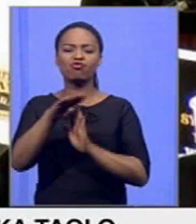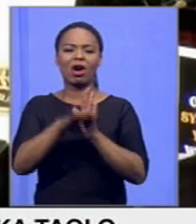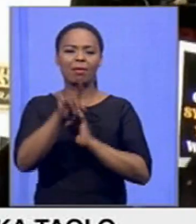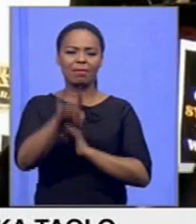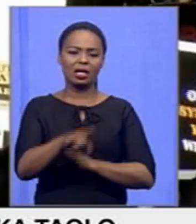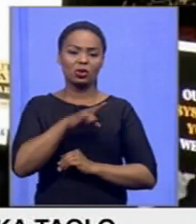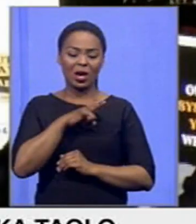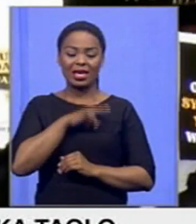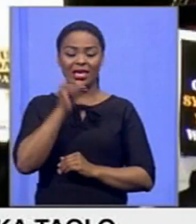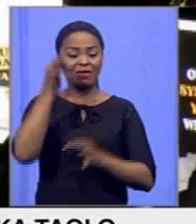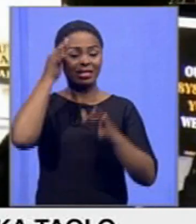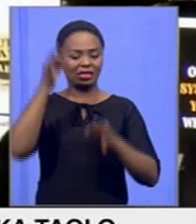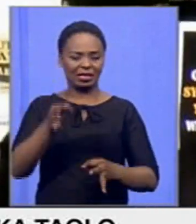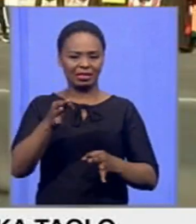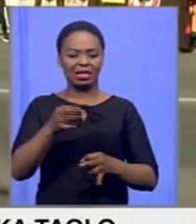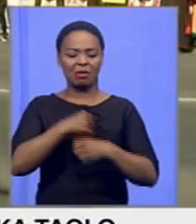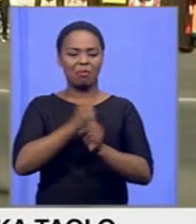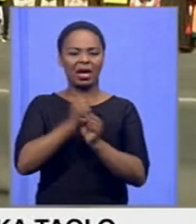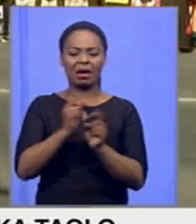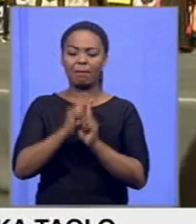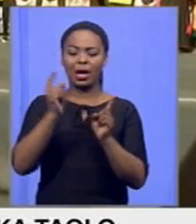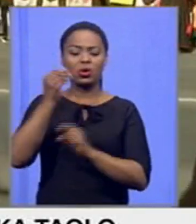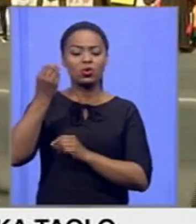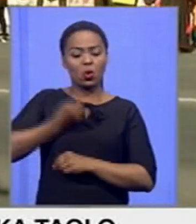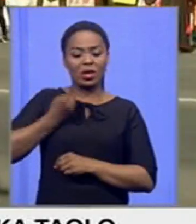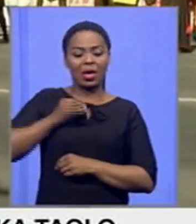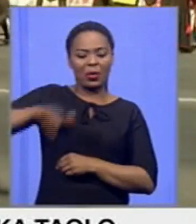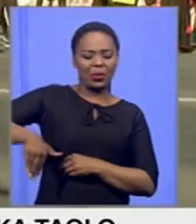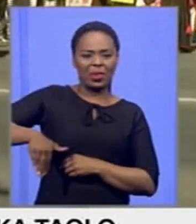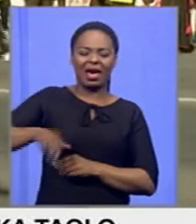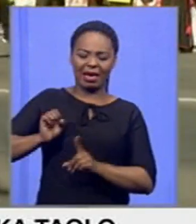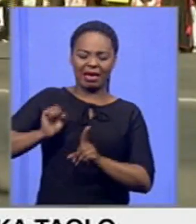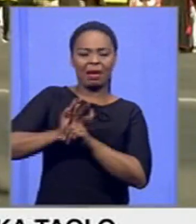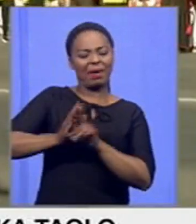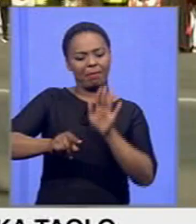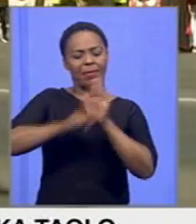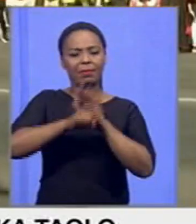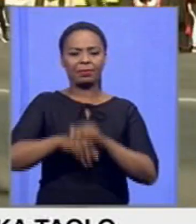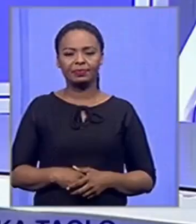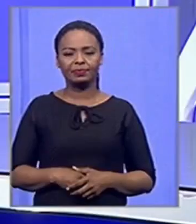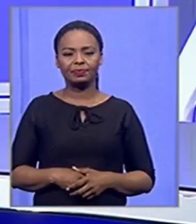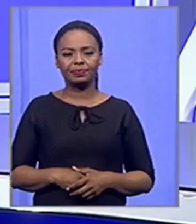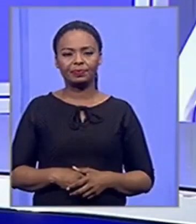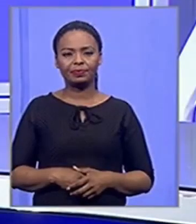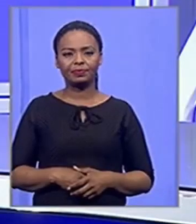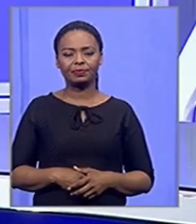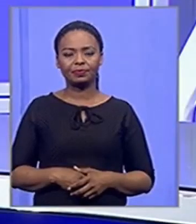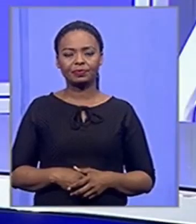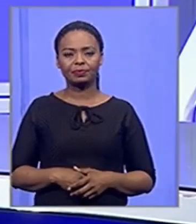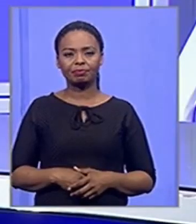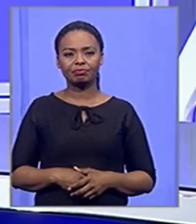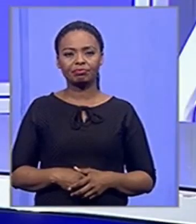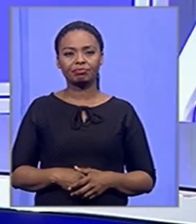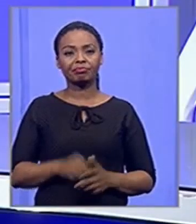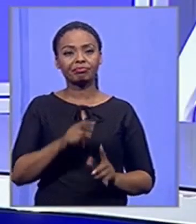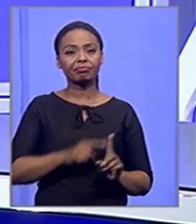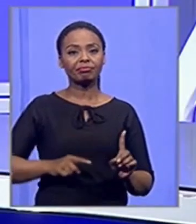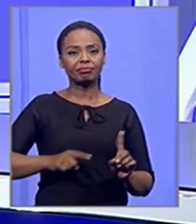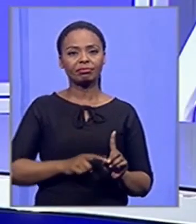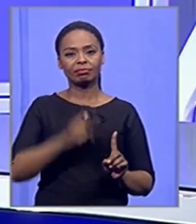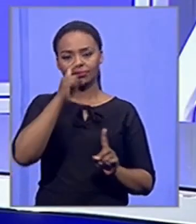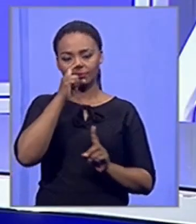ditshwetso tseo. Offense Stimo, SABC News, Pretoria. Kgaitsedi ya Mekeni